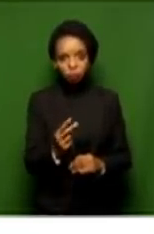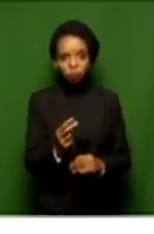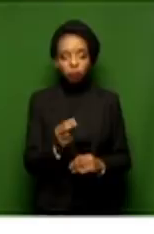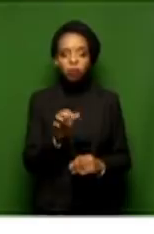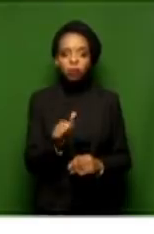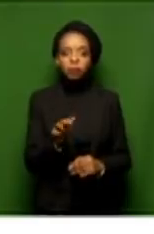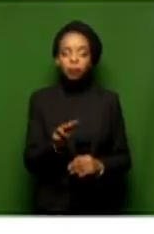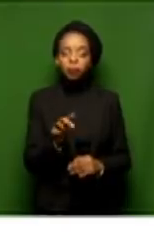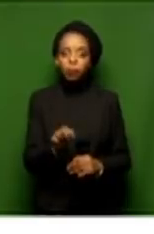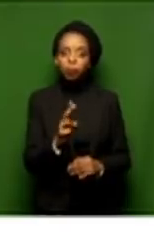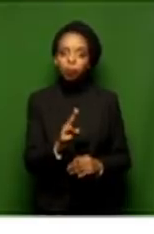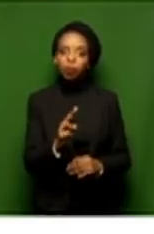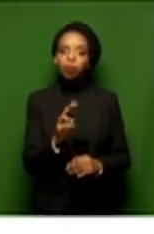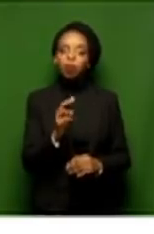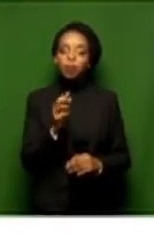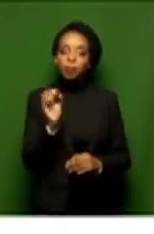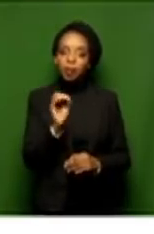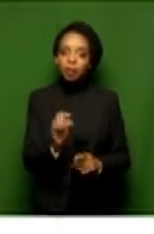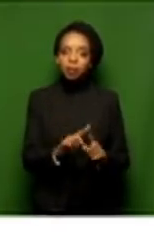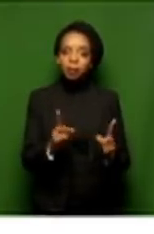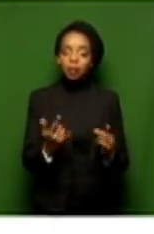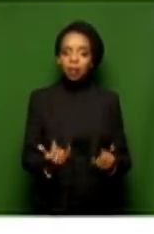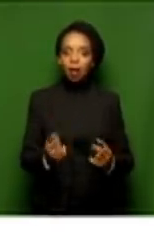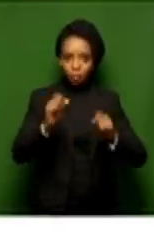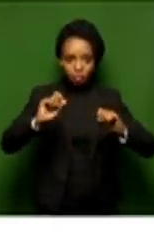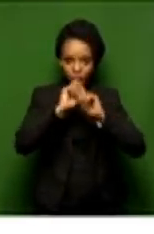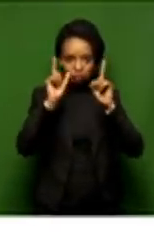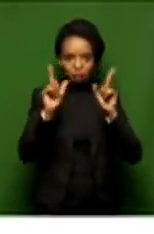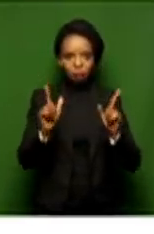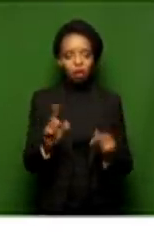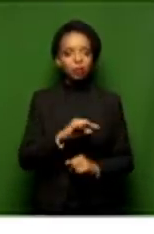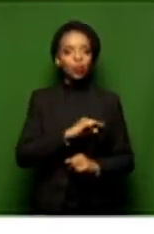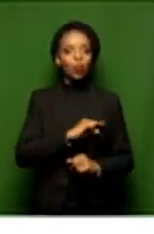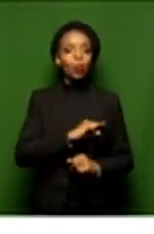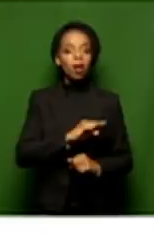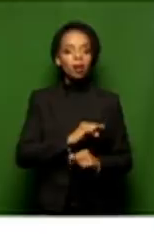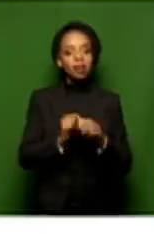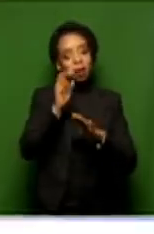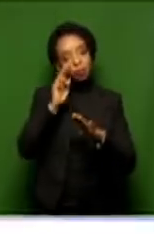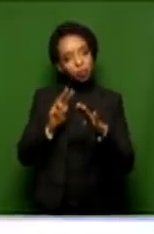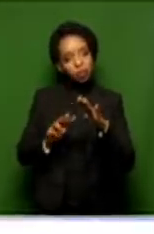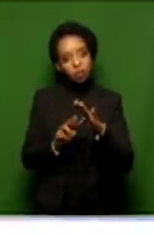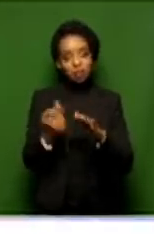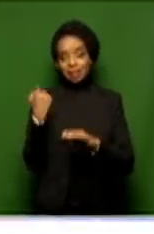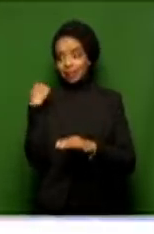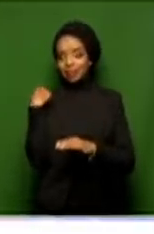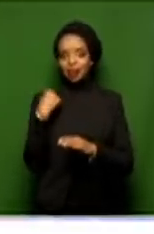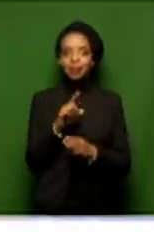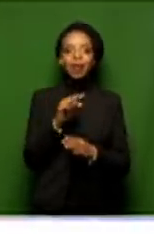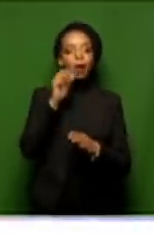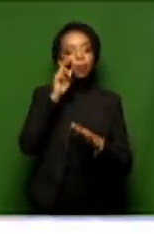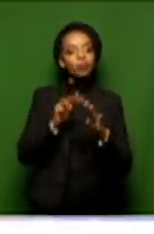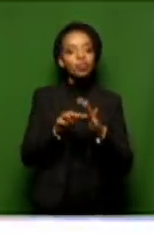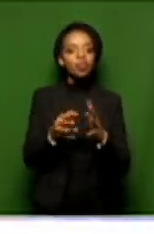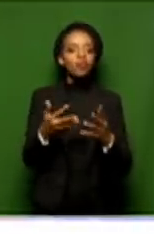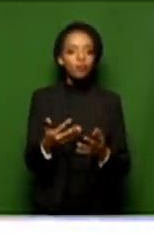of course, they were the one that actually surprised that there was, I think the prediction in the last election for the EFF